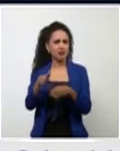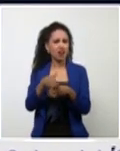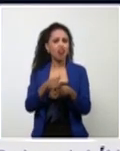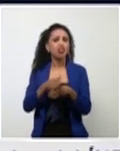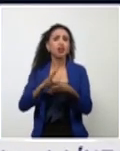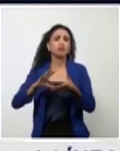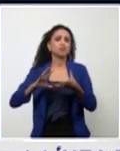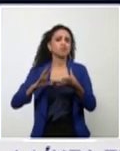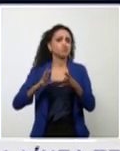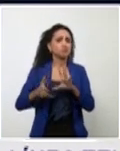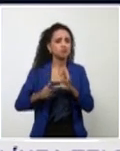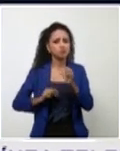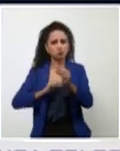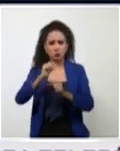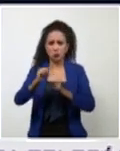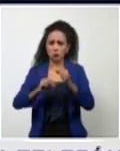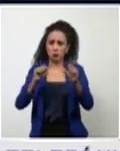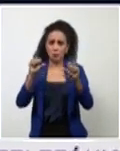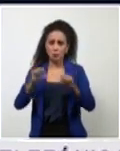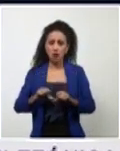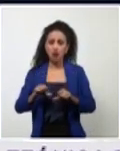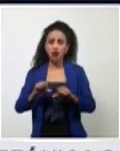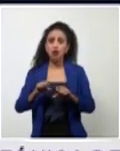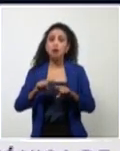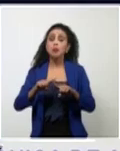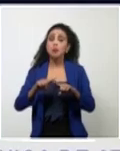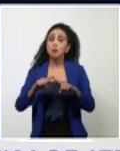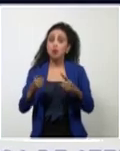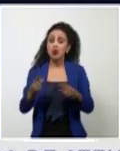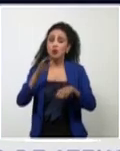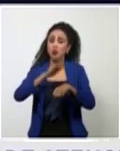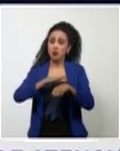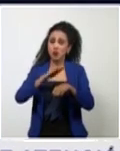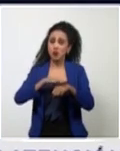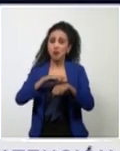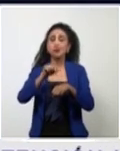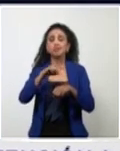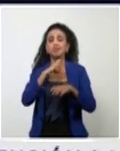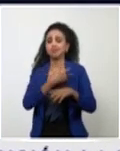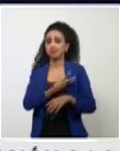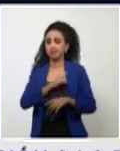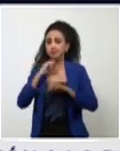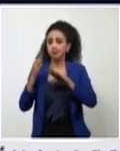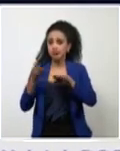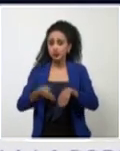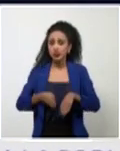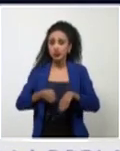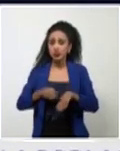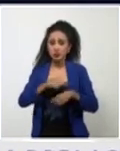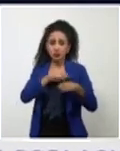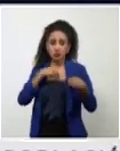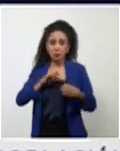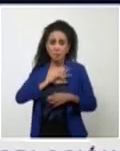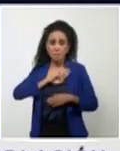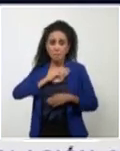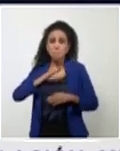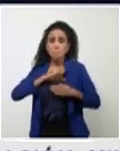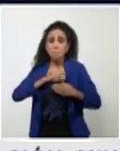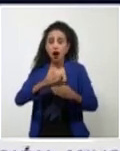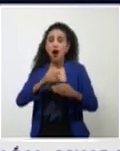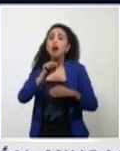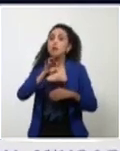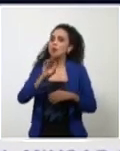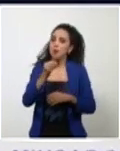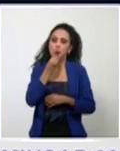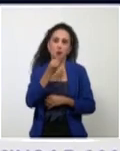and unfortunately she suffered a cardiorespiratory arrest, and it was not possible to revive her, and